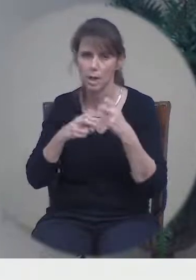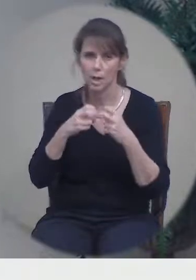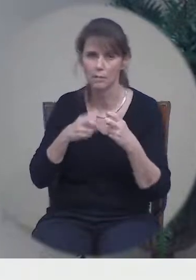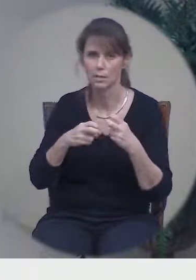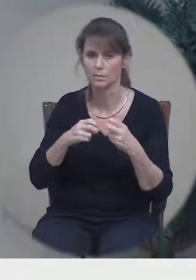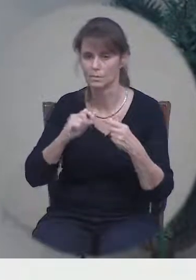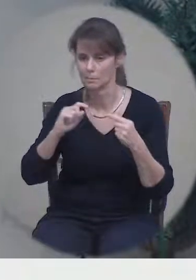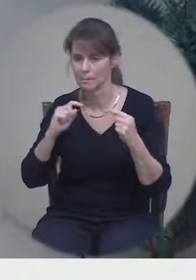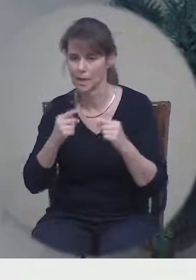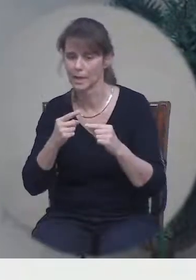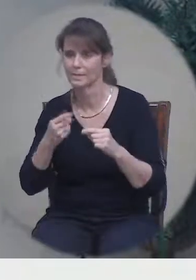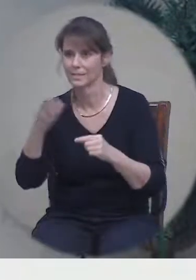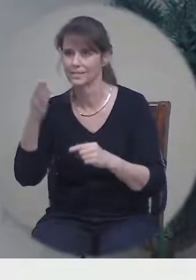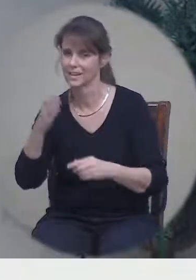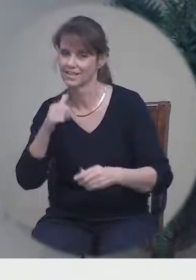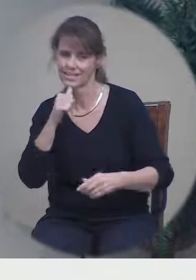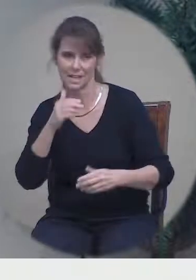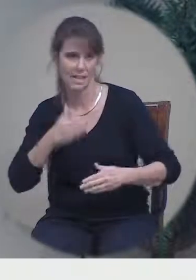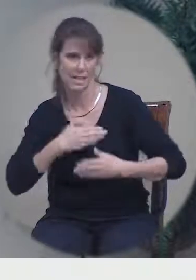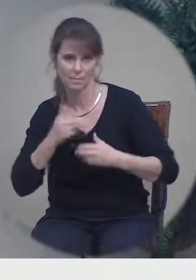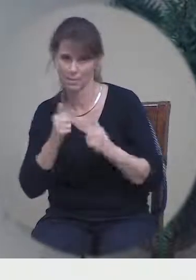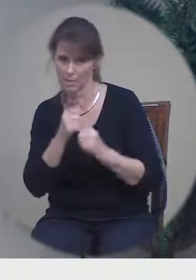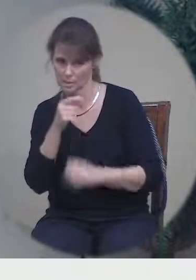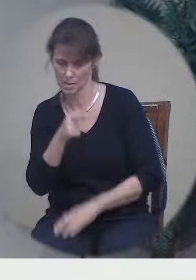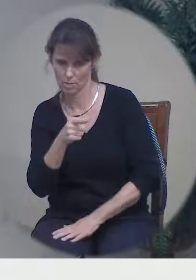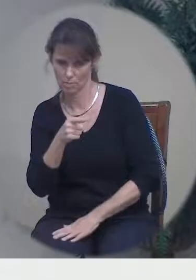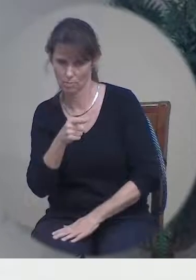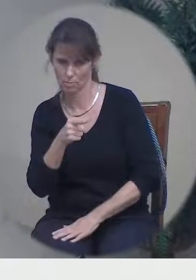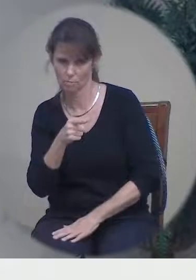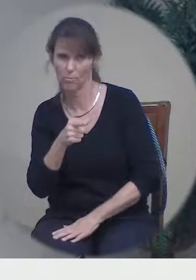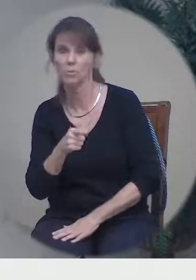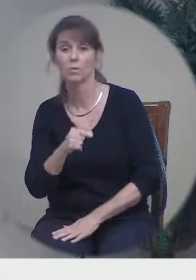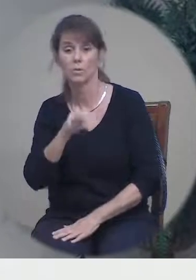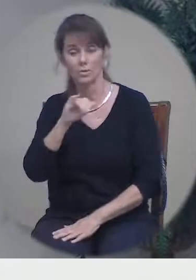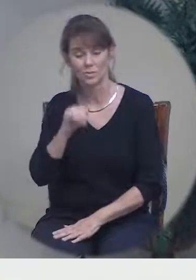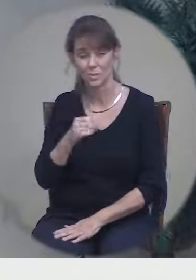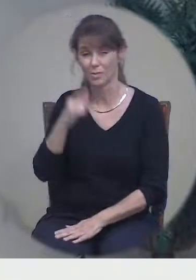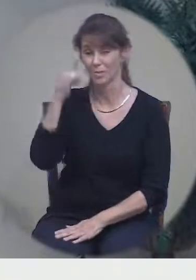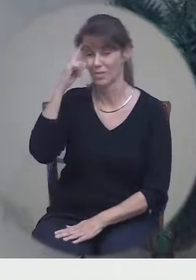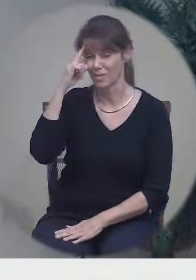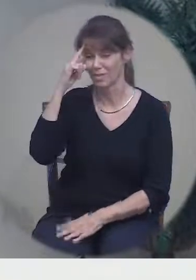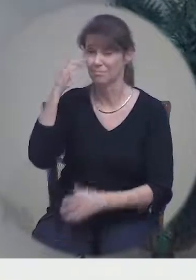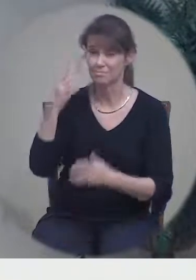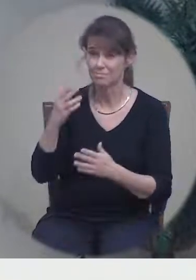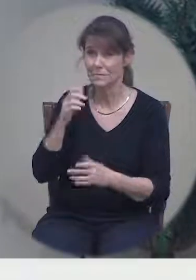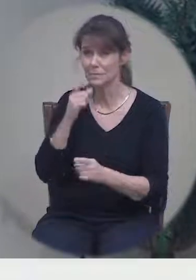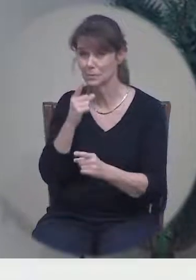And Job begins to have somewhat that position as well, toward the end of his before